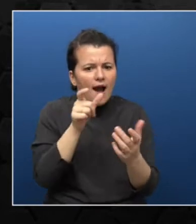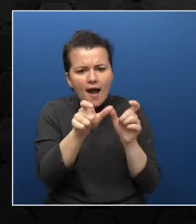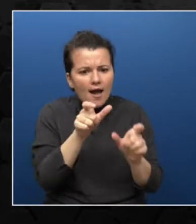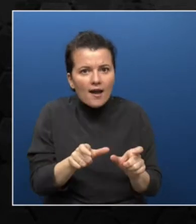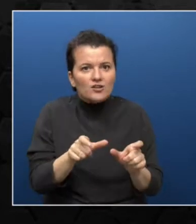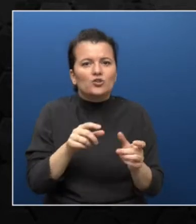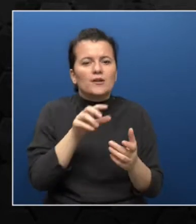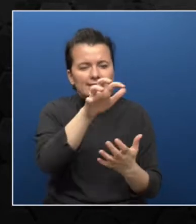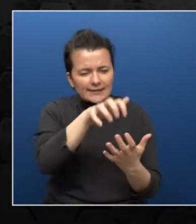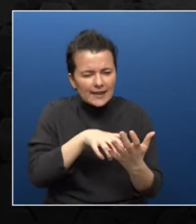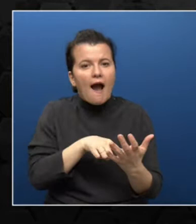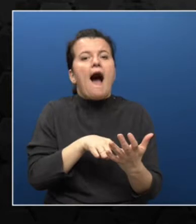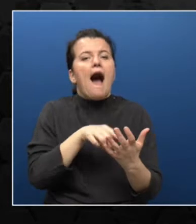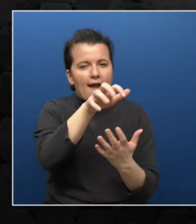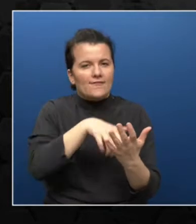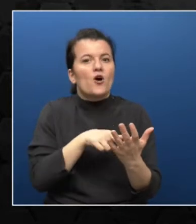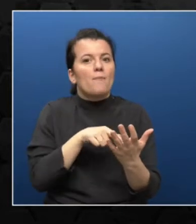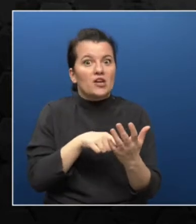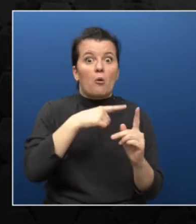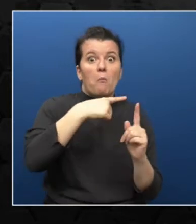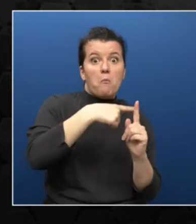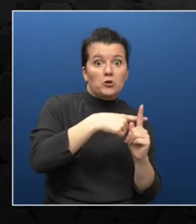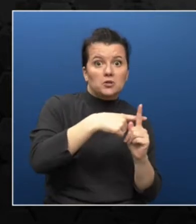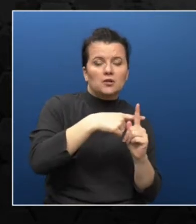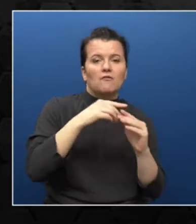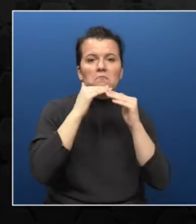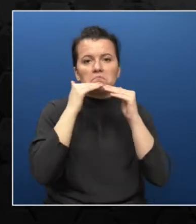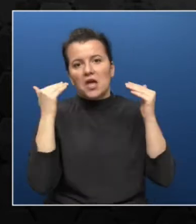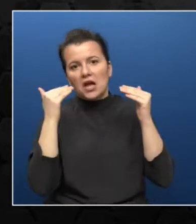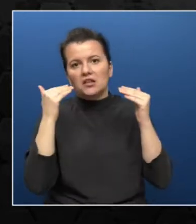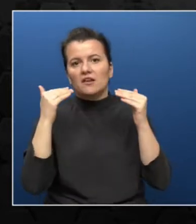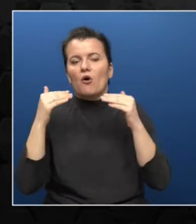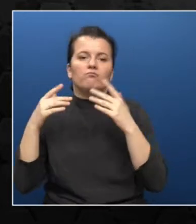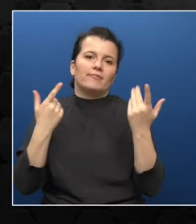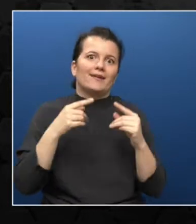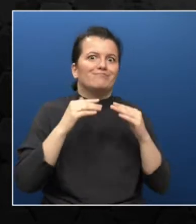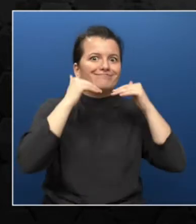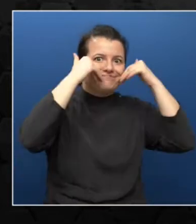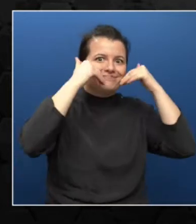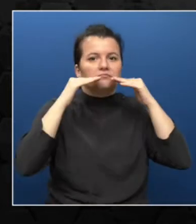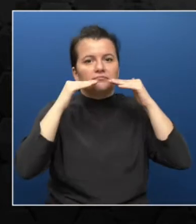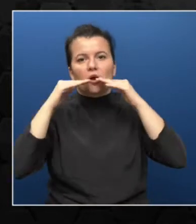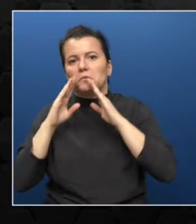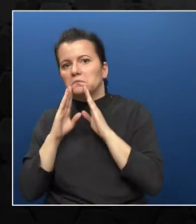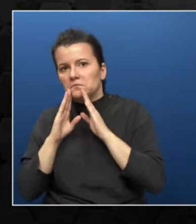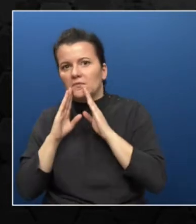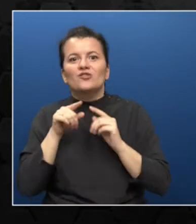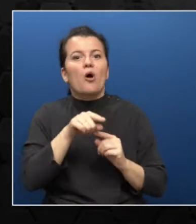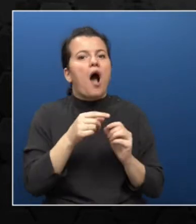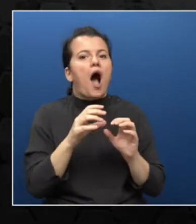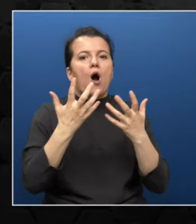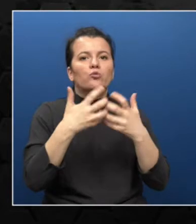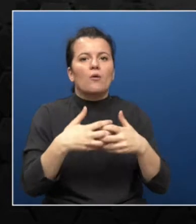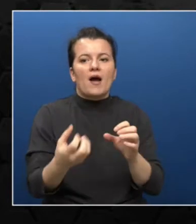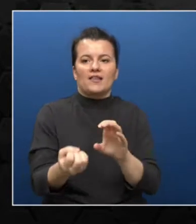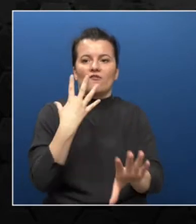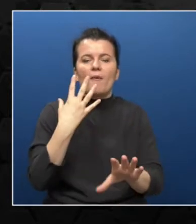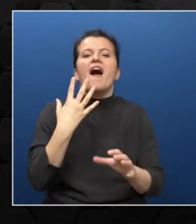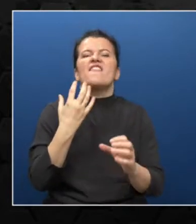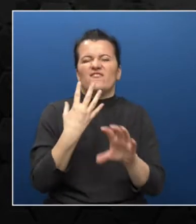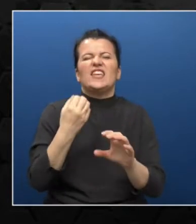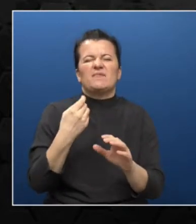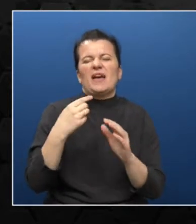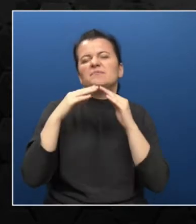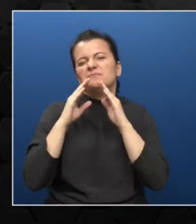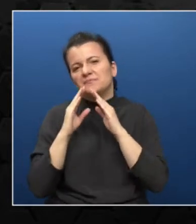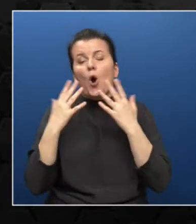mixed, like a combination between both. Also, we can get services of opinion mining, which